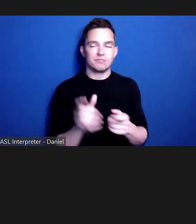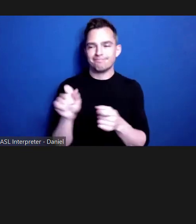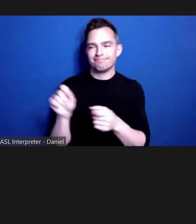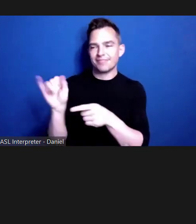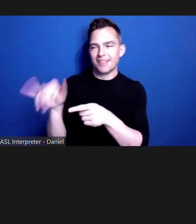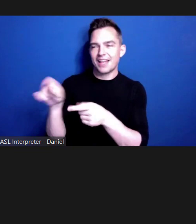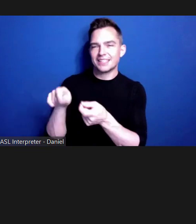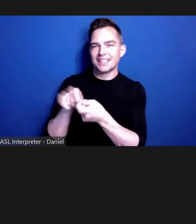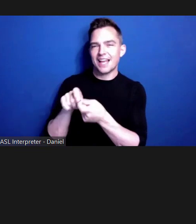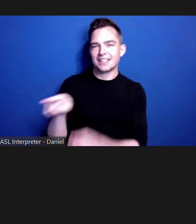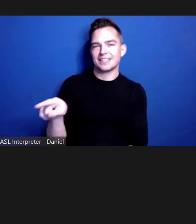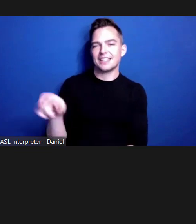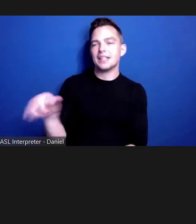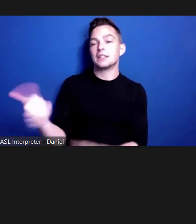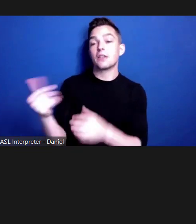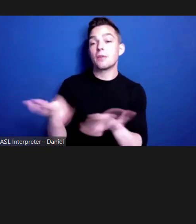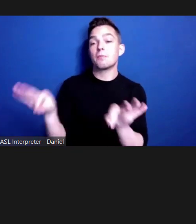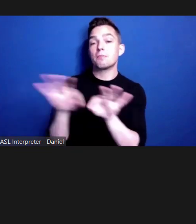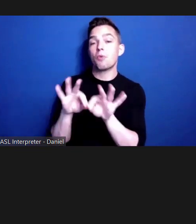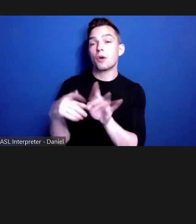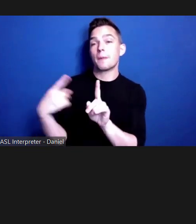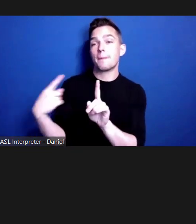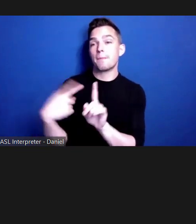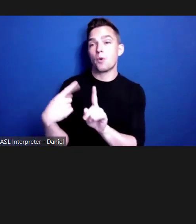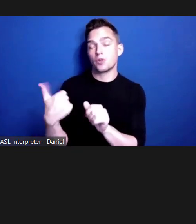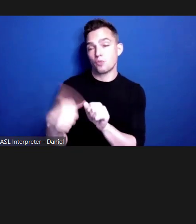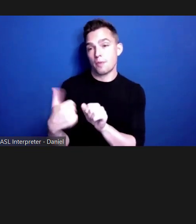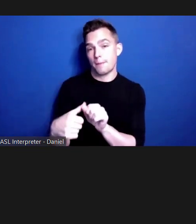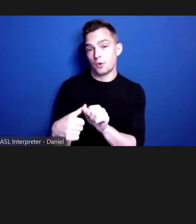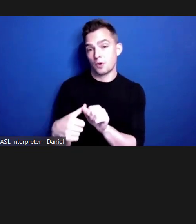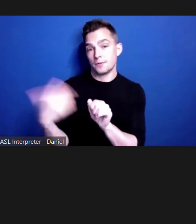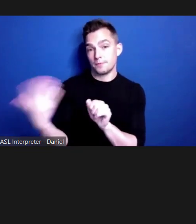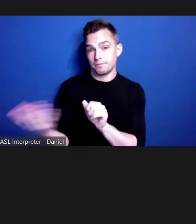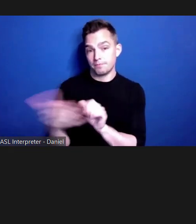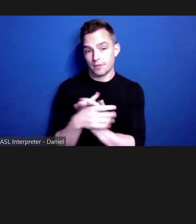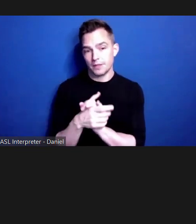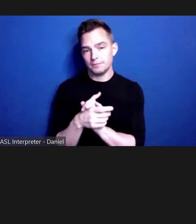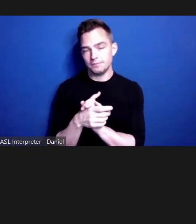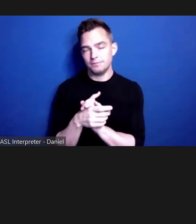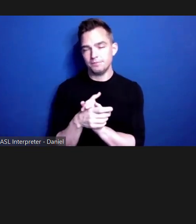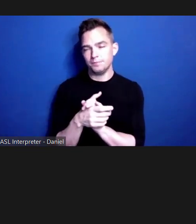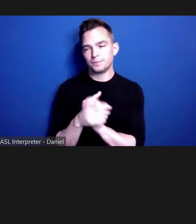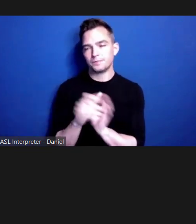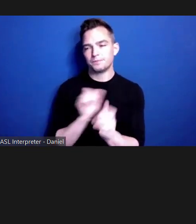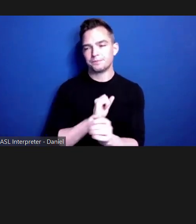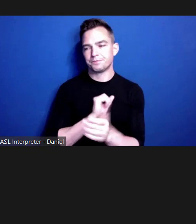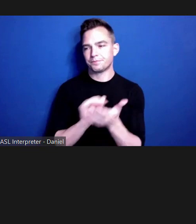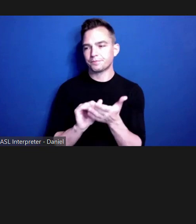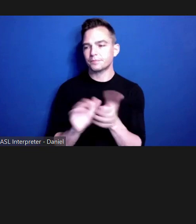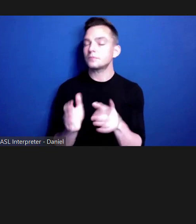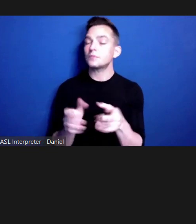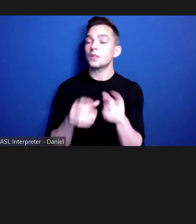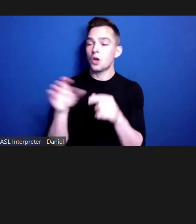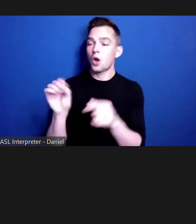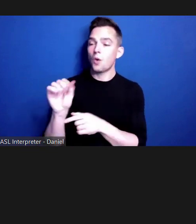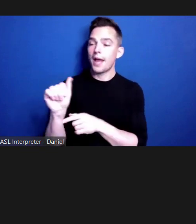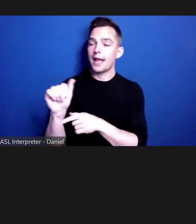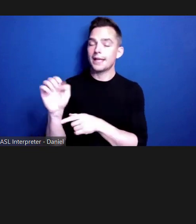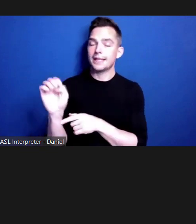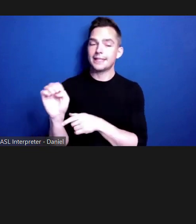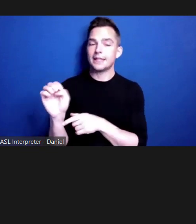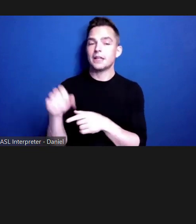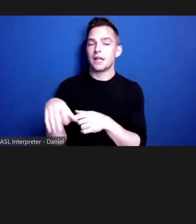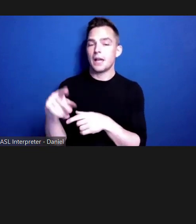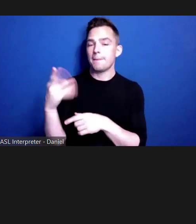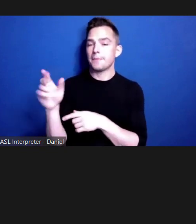And another important point to remember, excuse me, is this. While OAE and pure tone